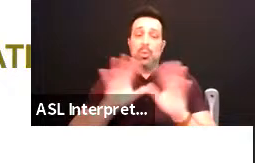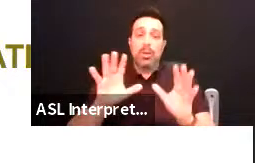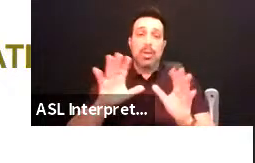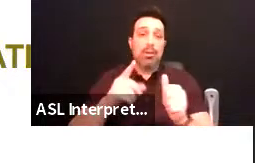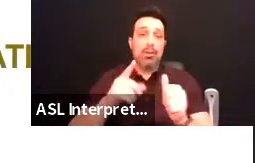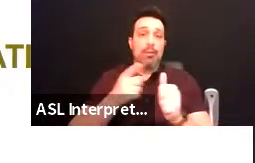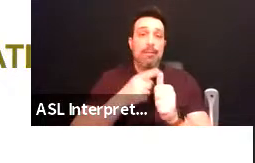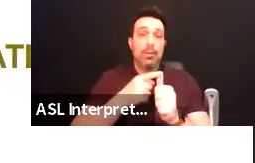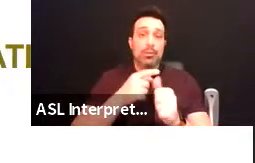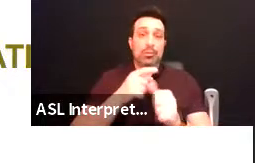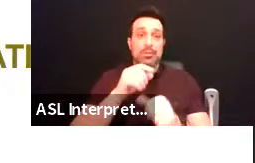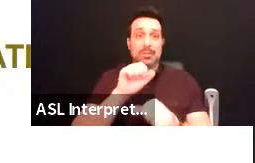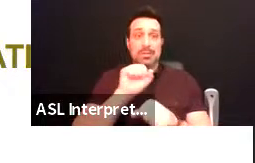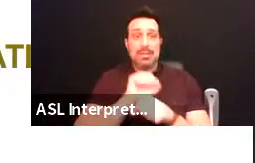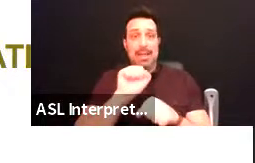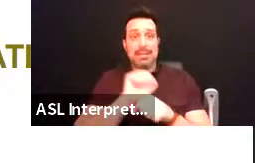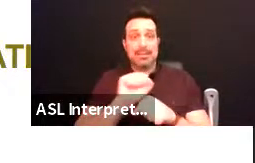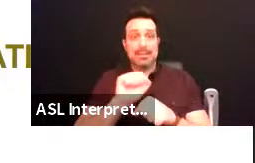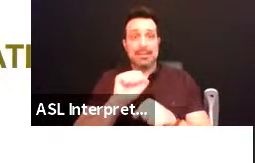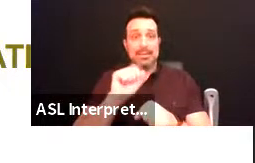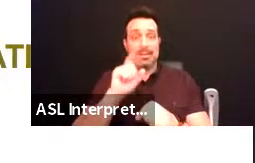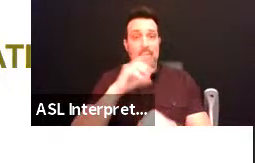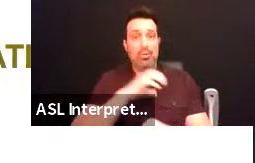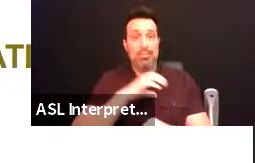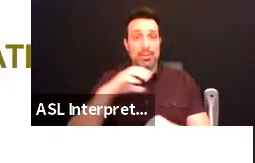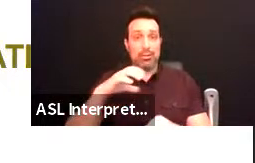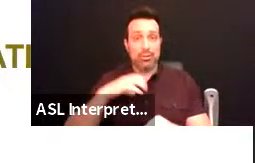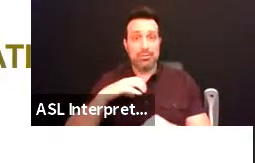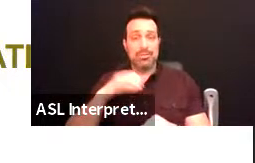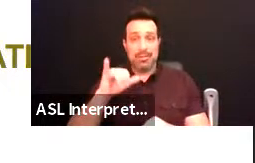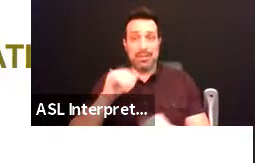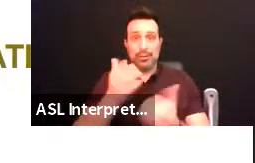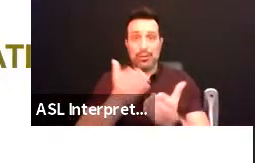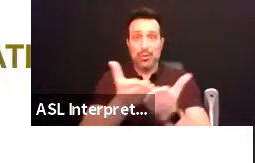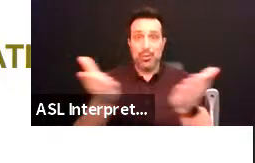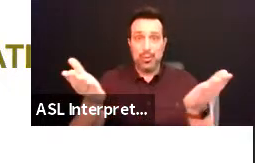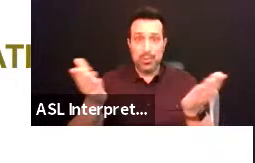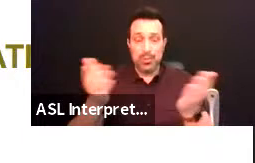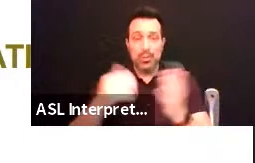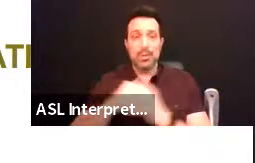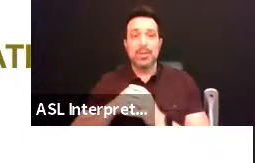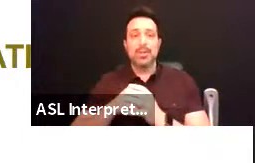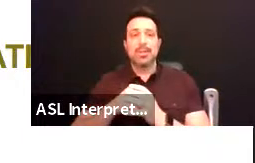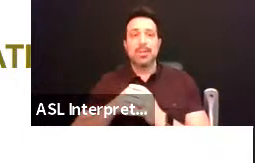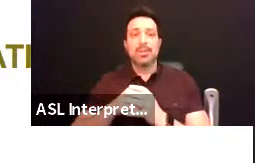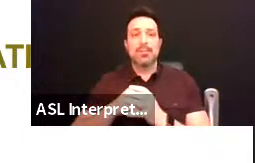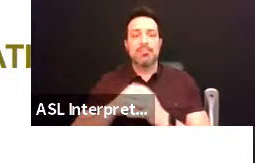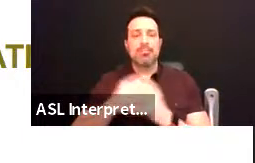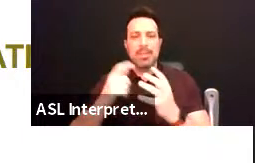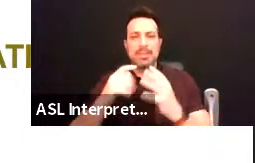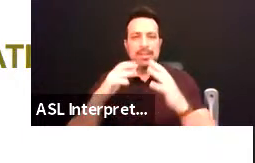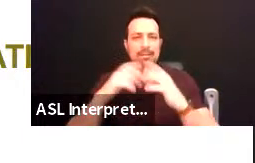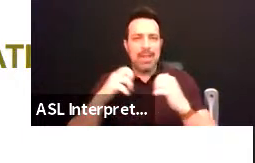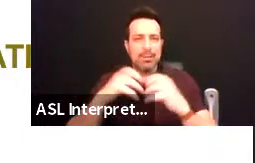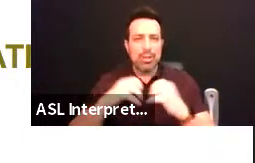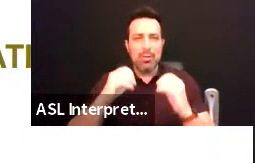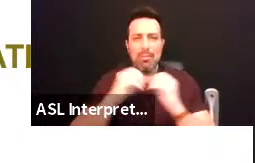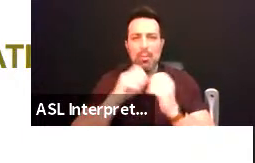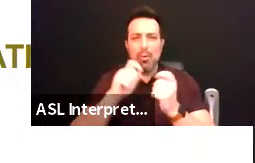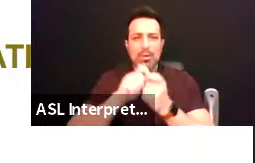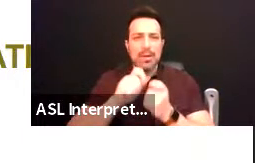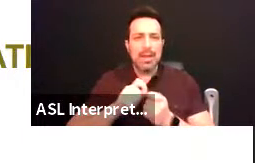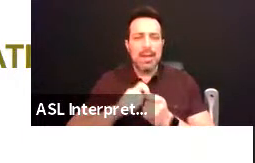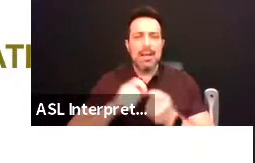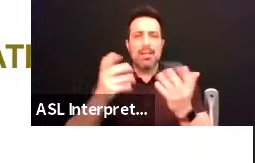first task of the commission, which is you, would be to flesh out in more detail